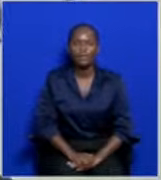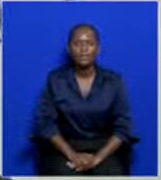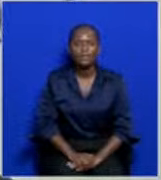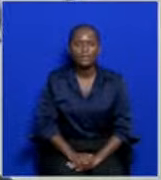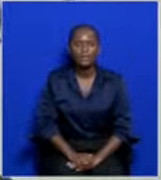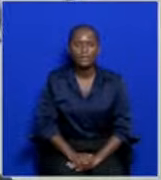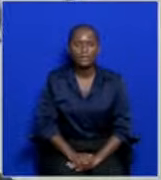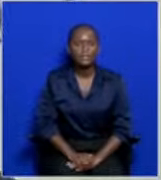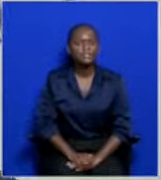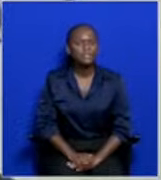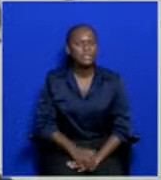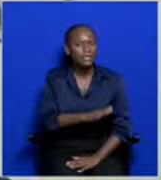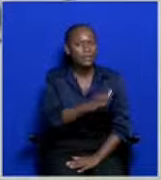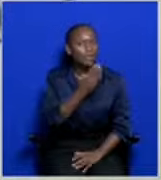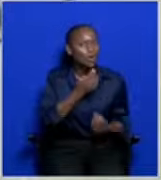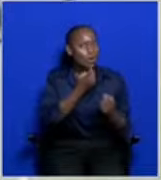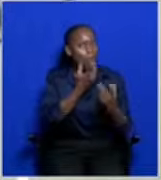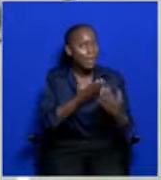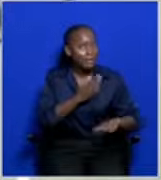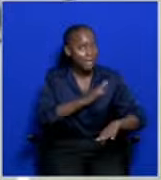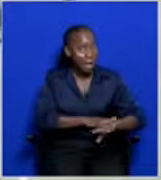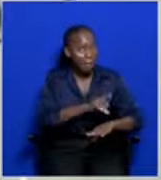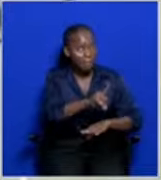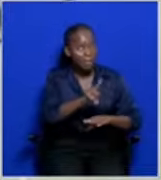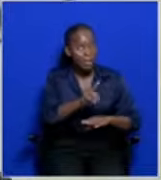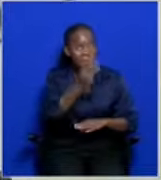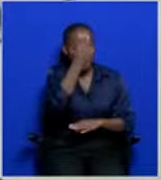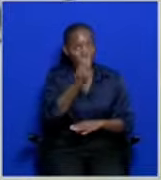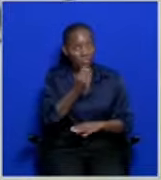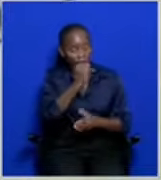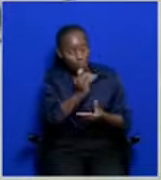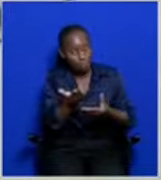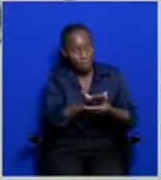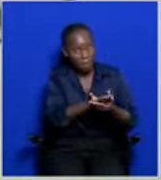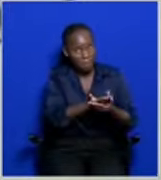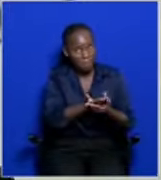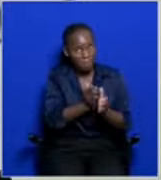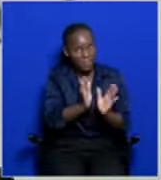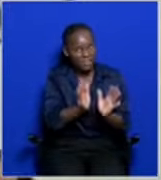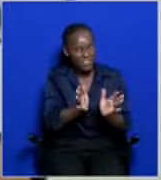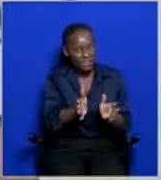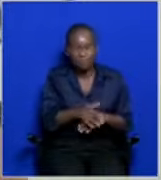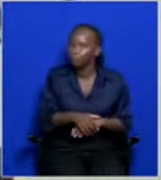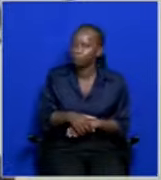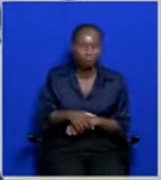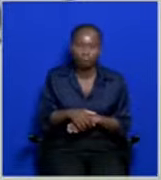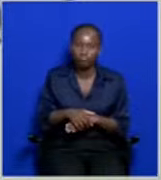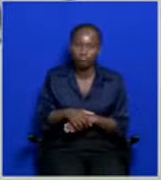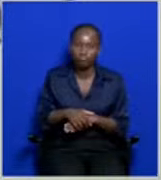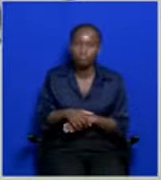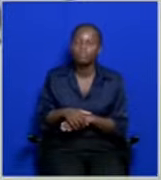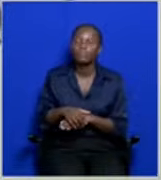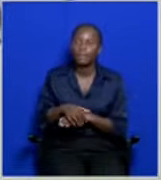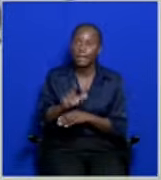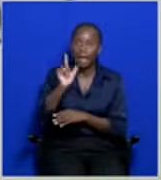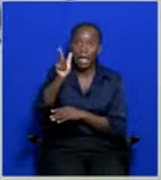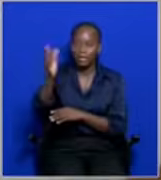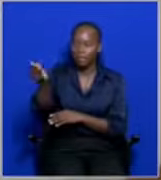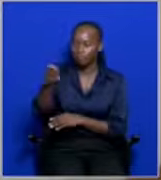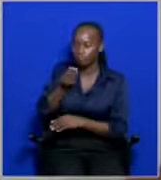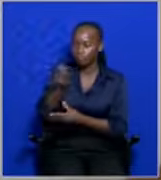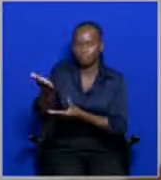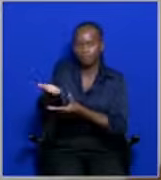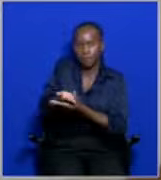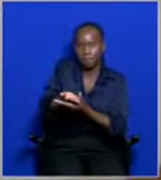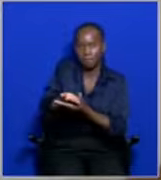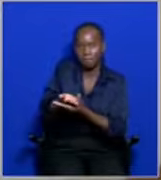laid? No, it didn't form the part. They were provided to you? Yes. With